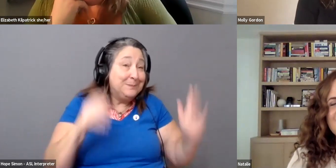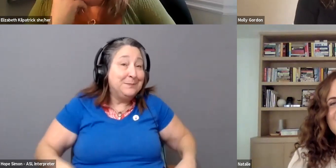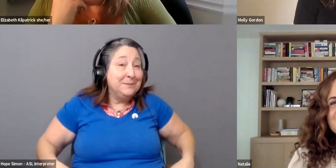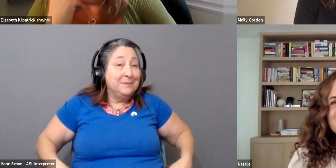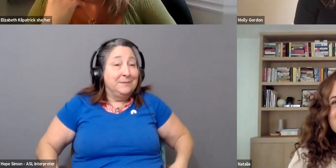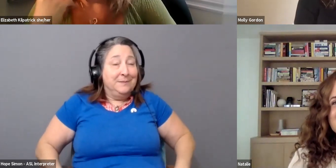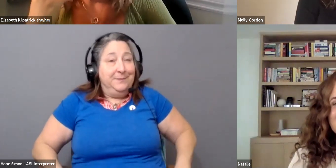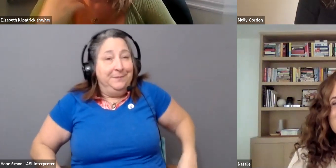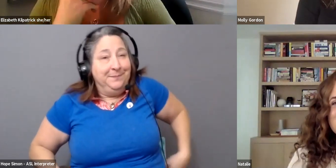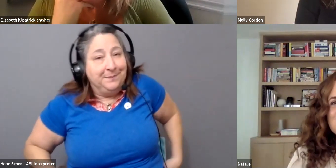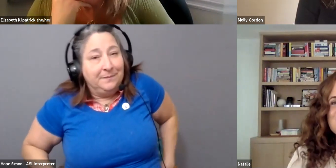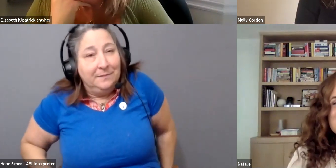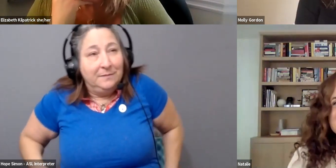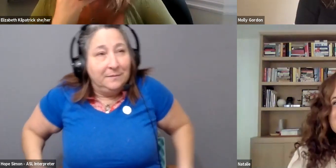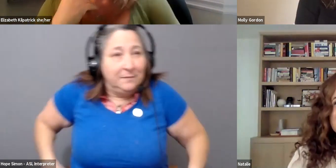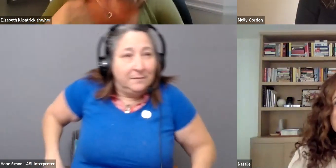I think that